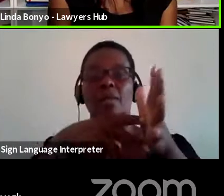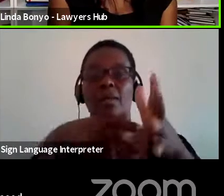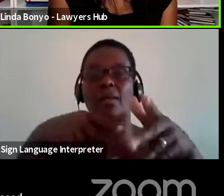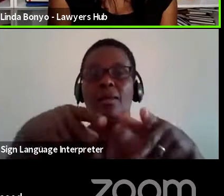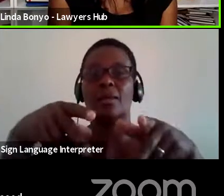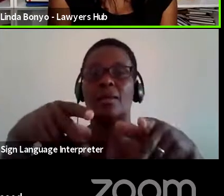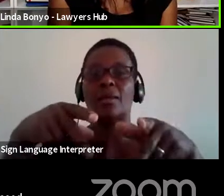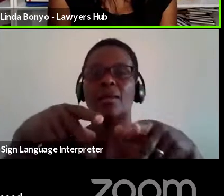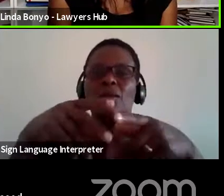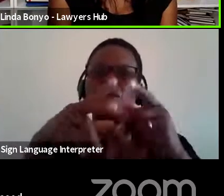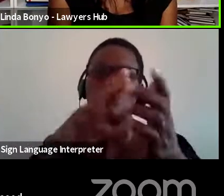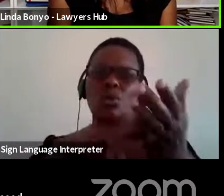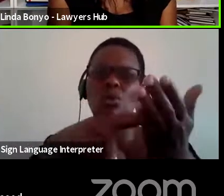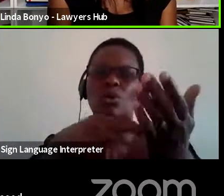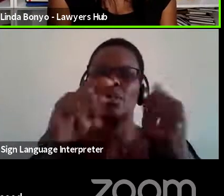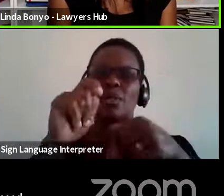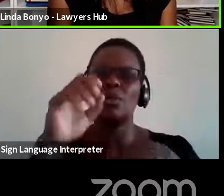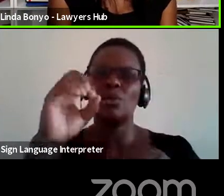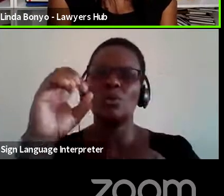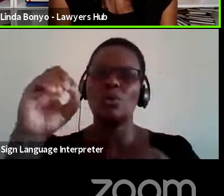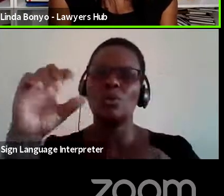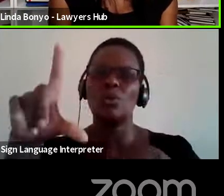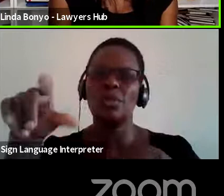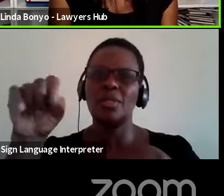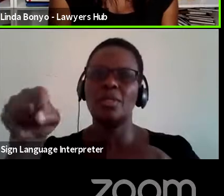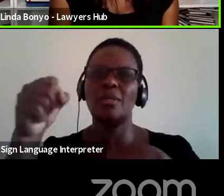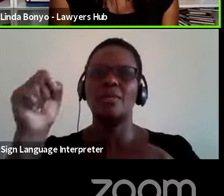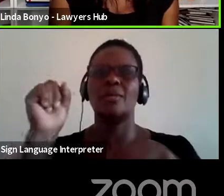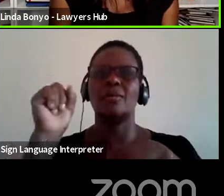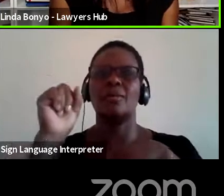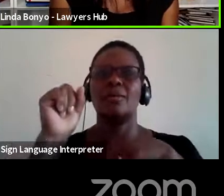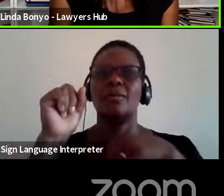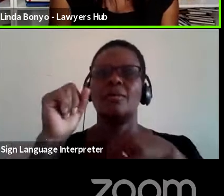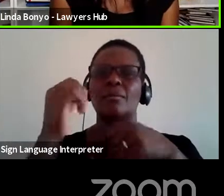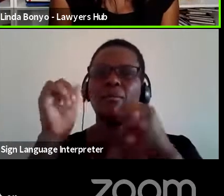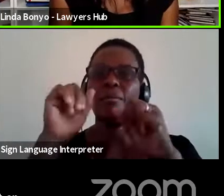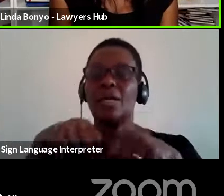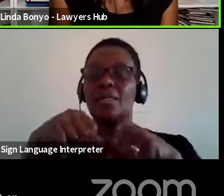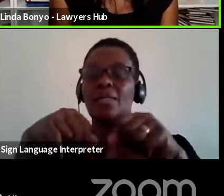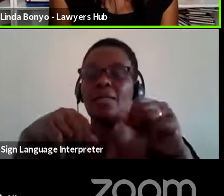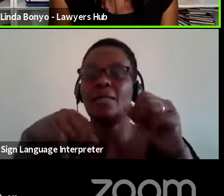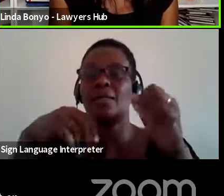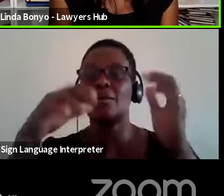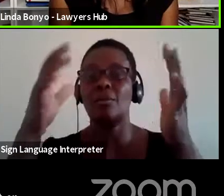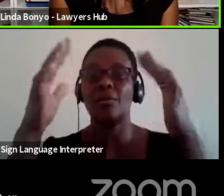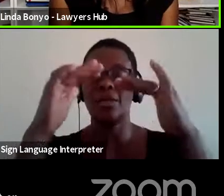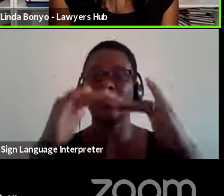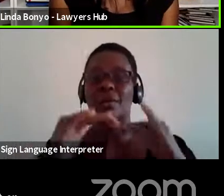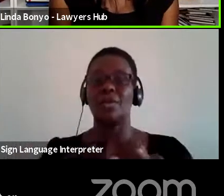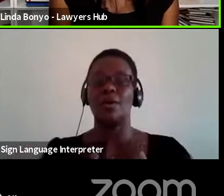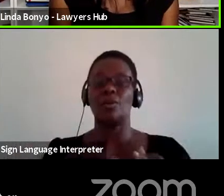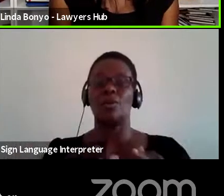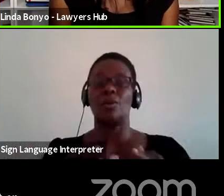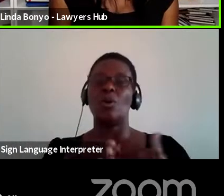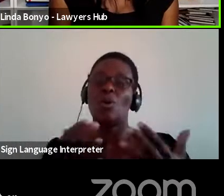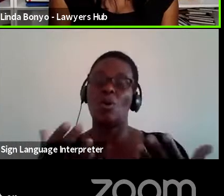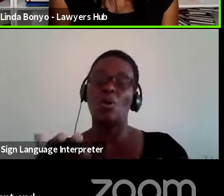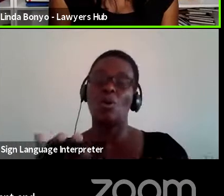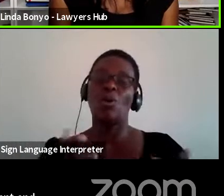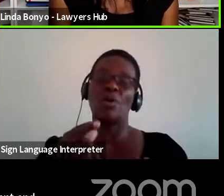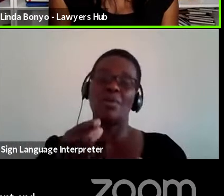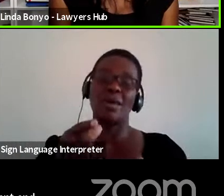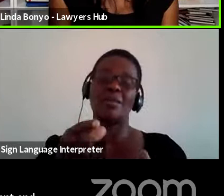automated tools on online platforms, either on flagging them down or bringing down that specific content. And